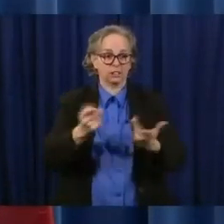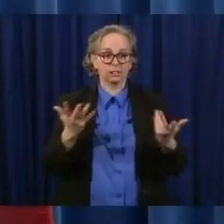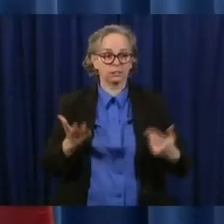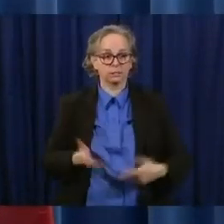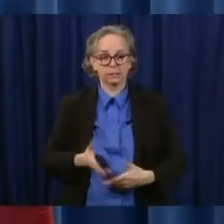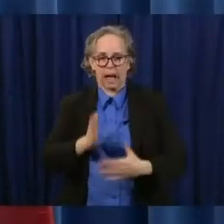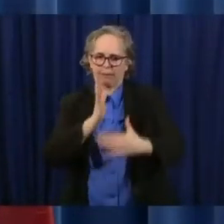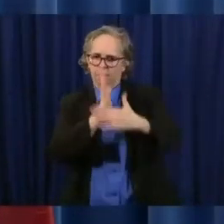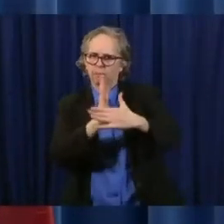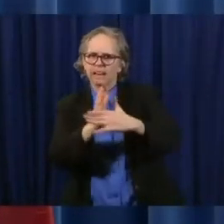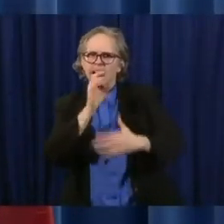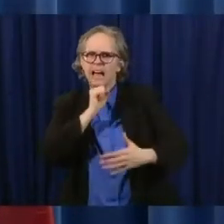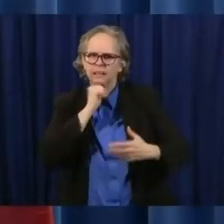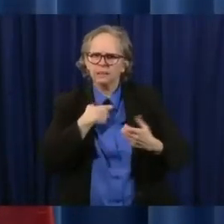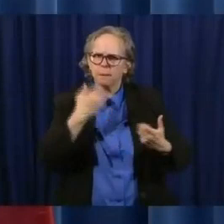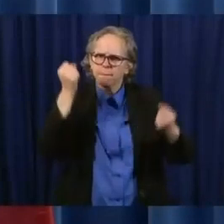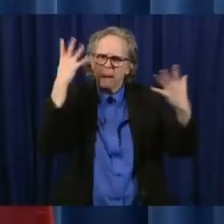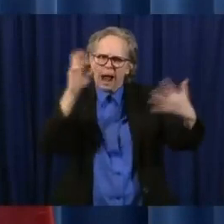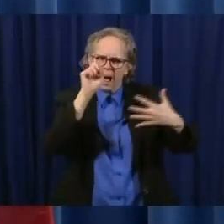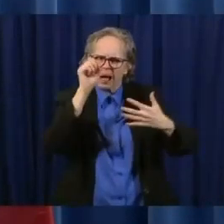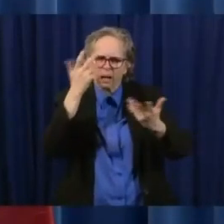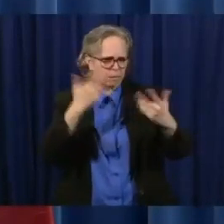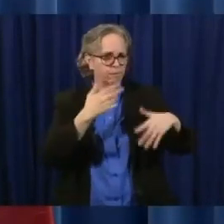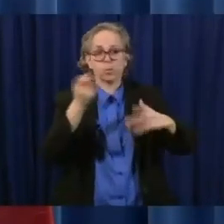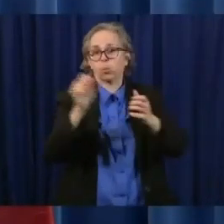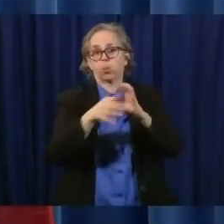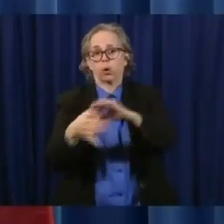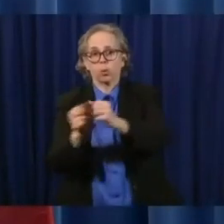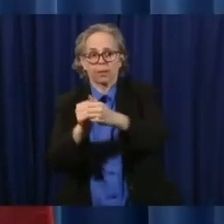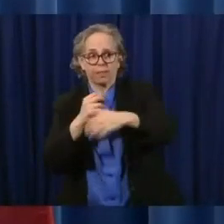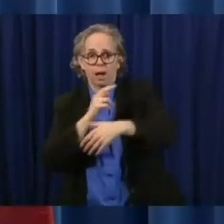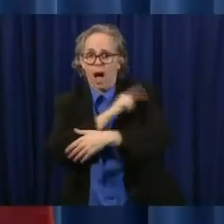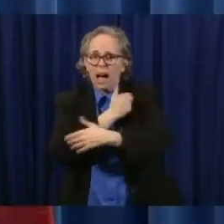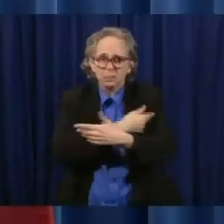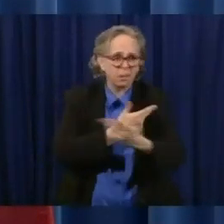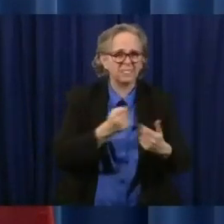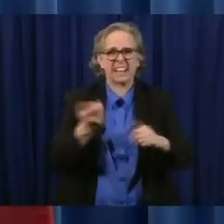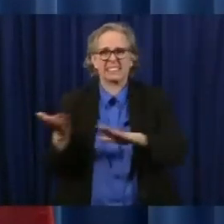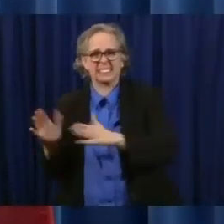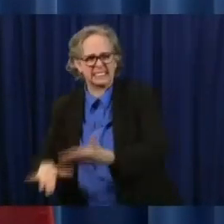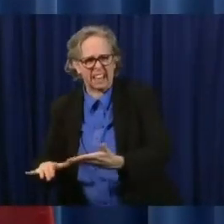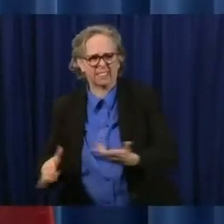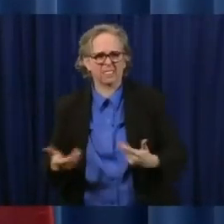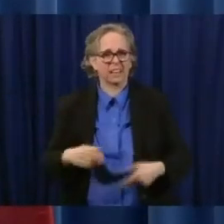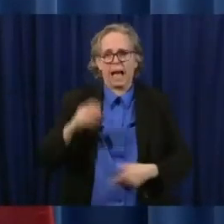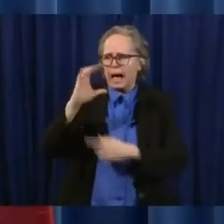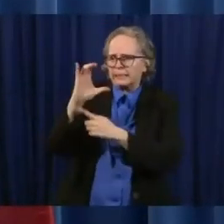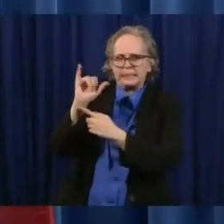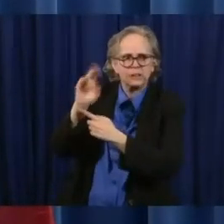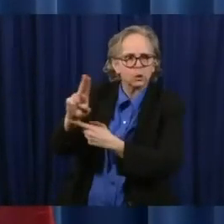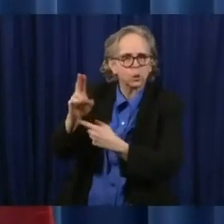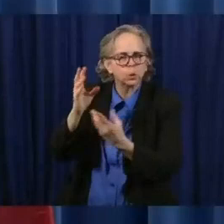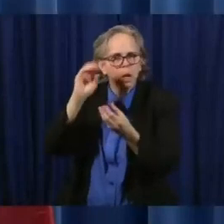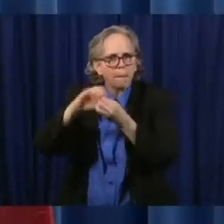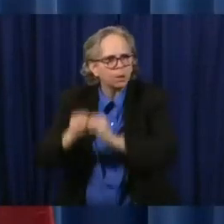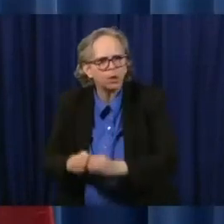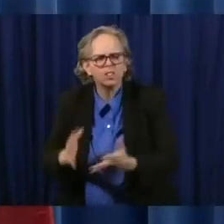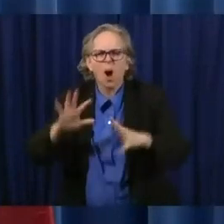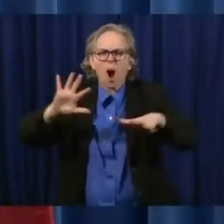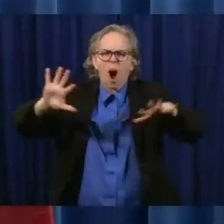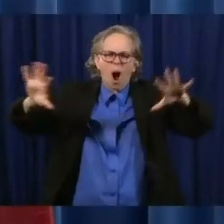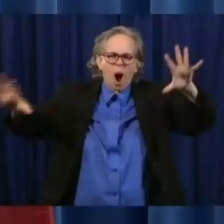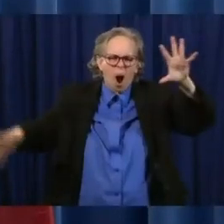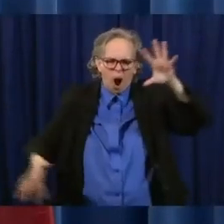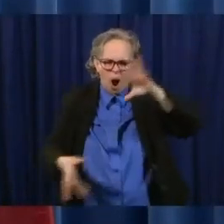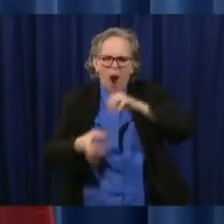Ohio Department of Health also provides the cumulative number of intensive care unit admissions, updated on a daily basis, as well as the